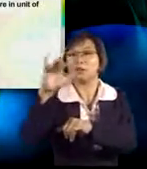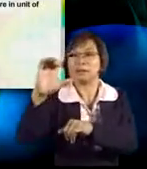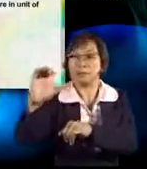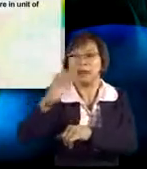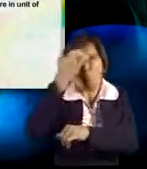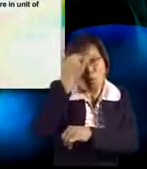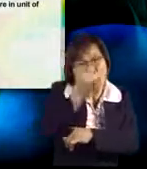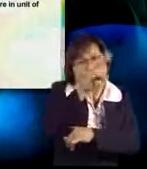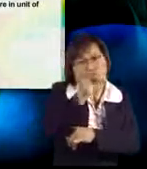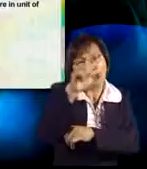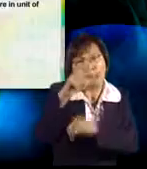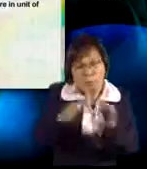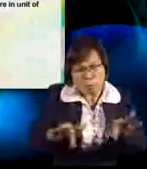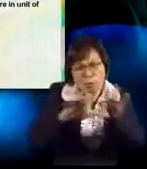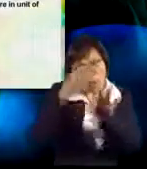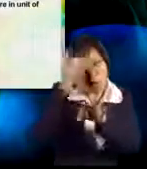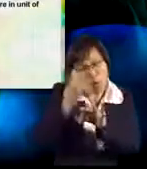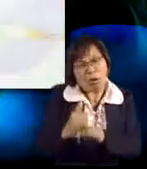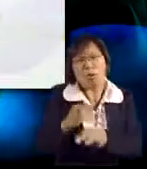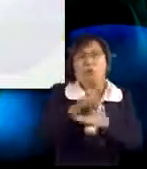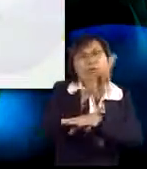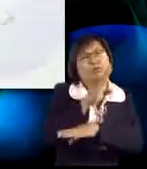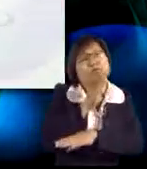Why is volume important and what is it used for?